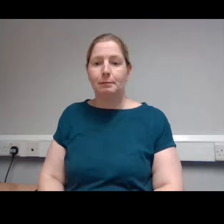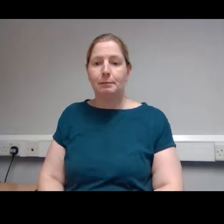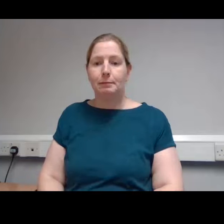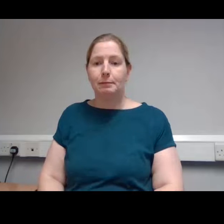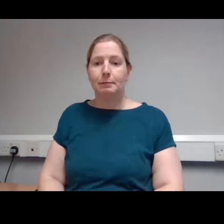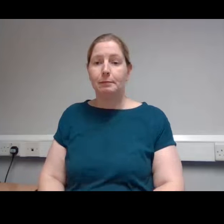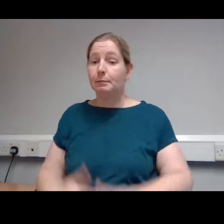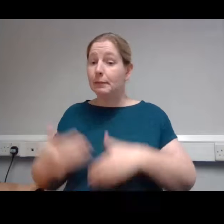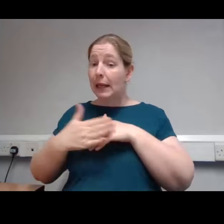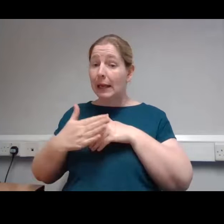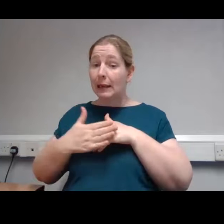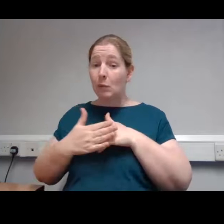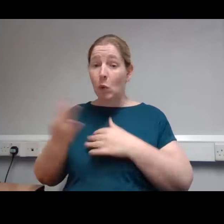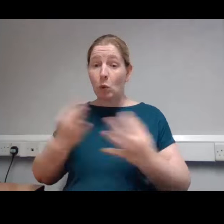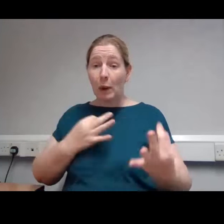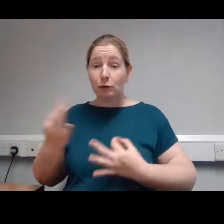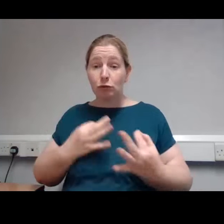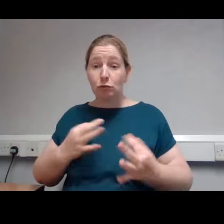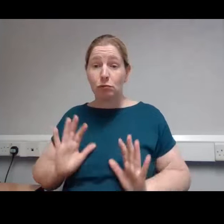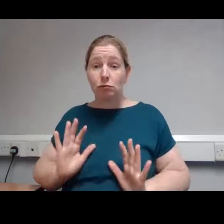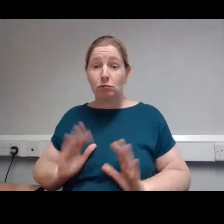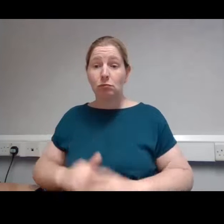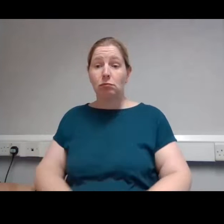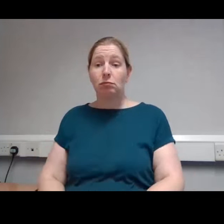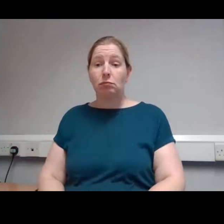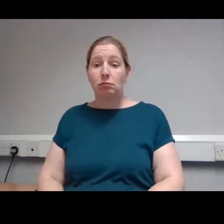Okay, any other questions?